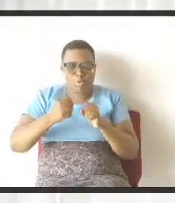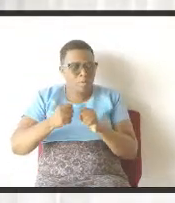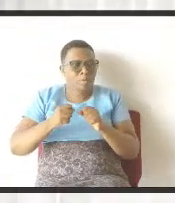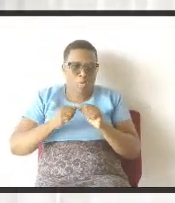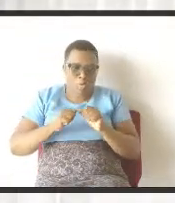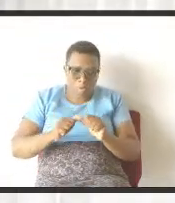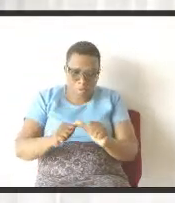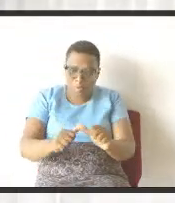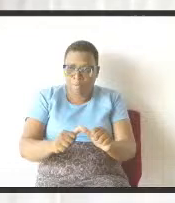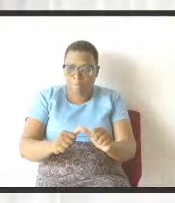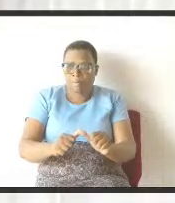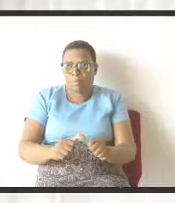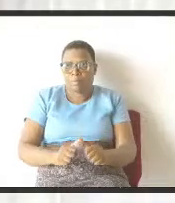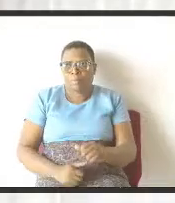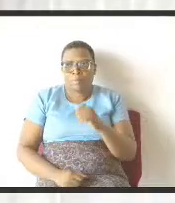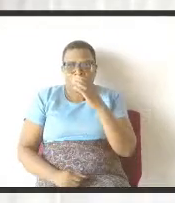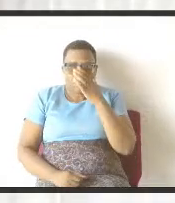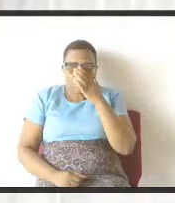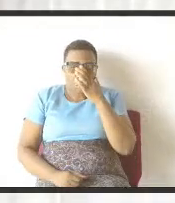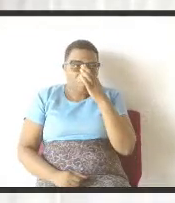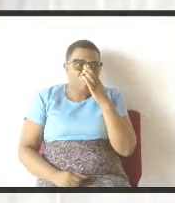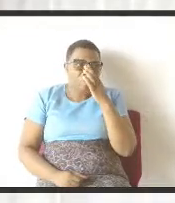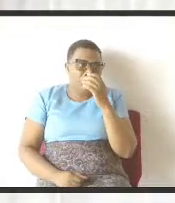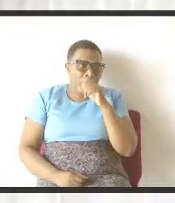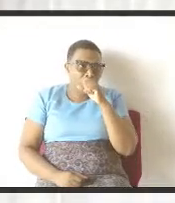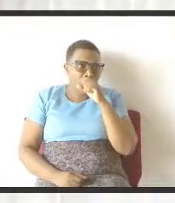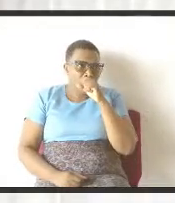We run not as one that beateth the air.